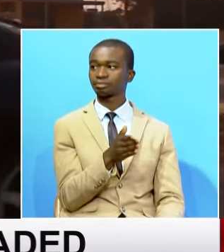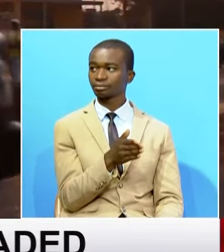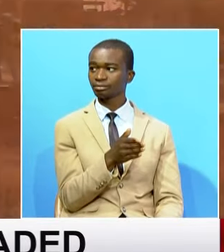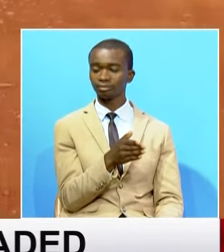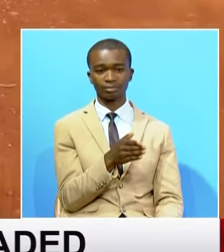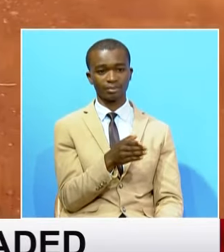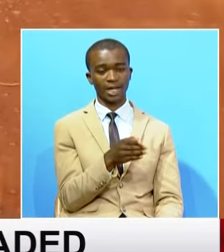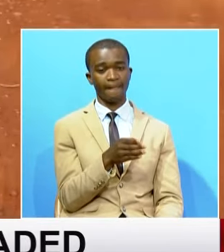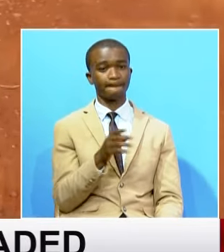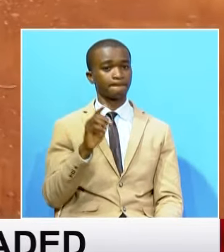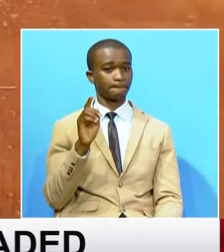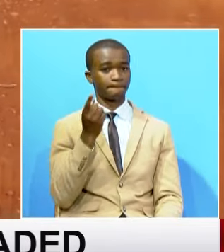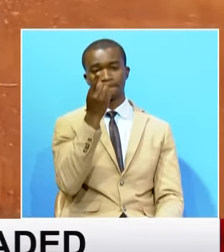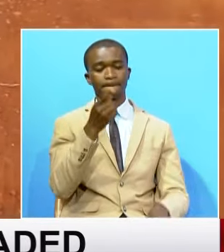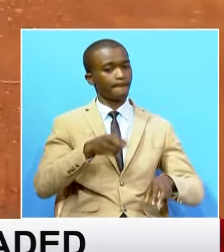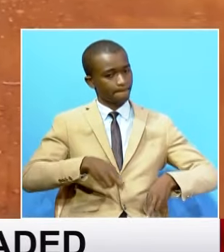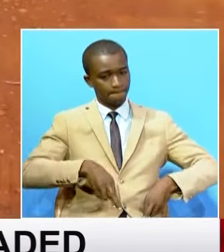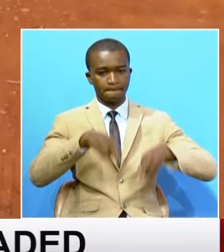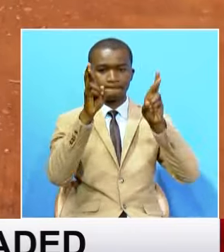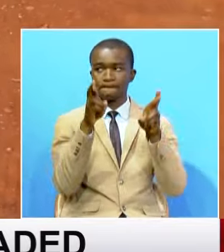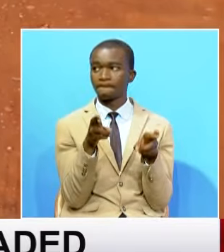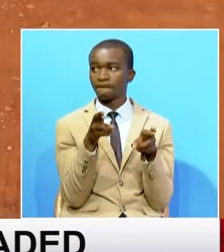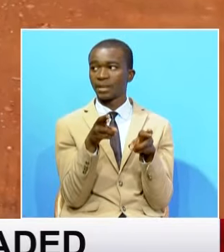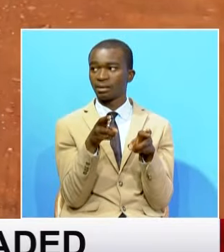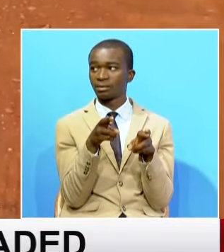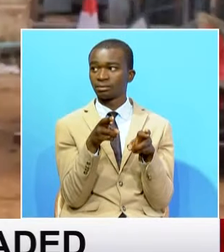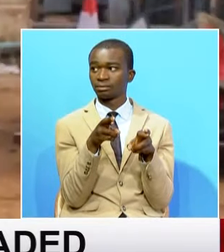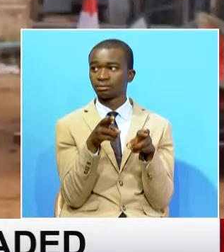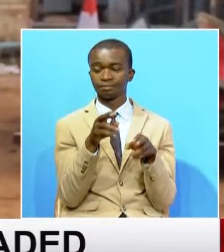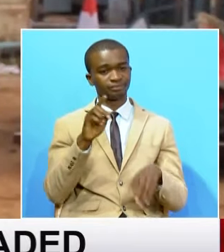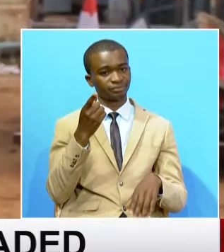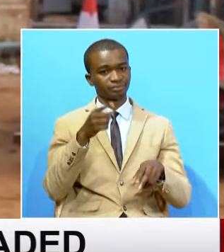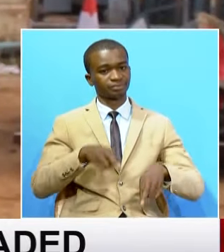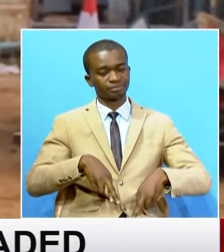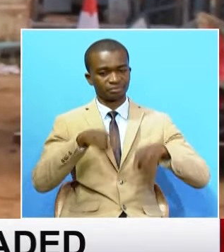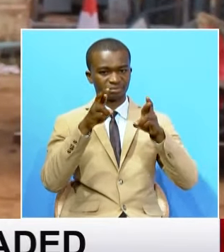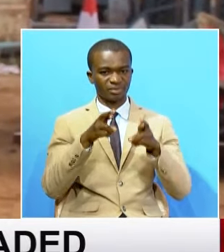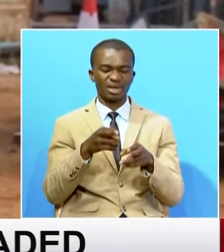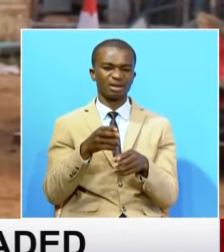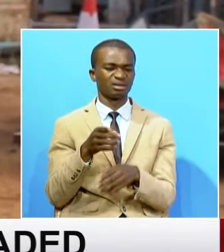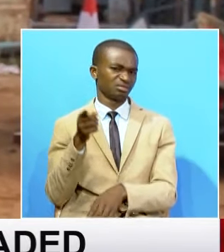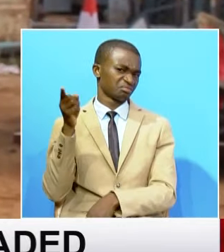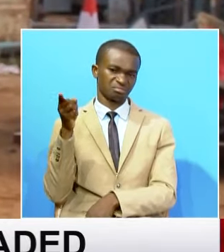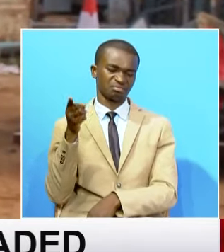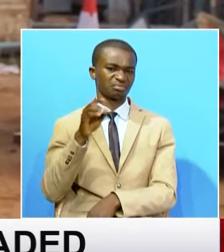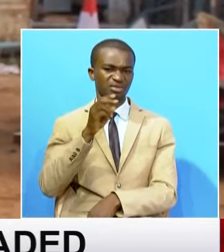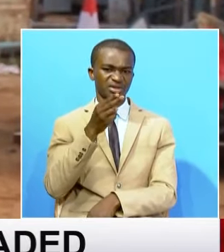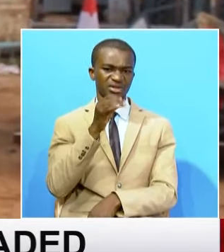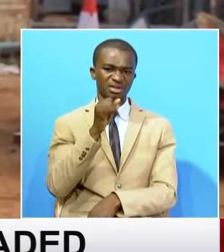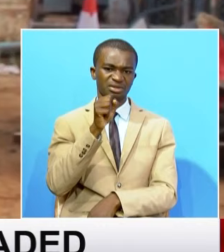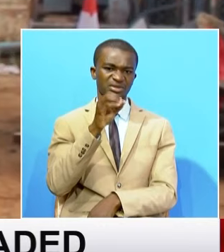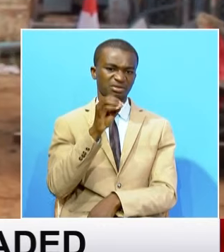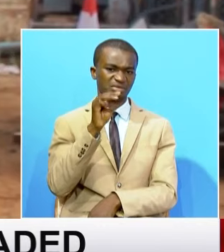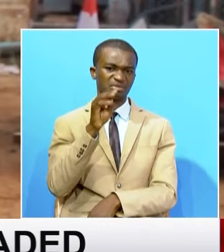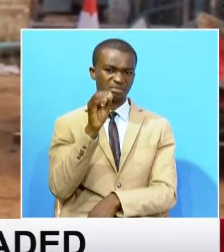launched, if you saw earlier on where we began from, is the Chisomo Kimasala Road. This road